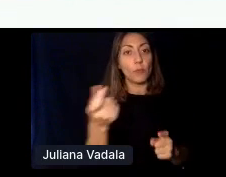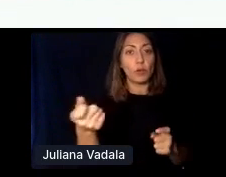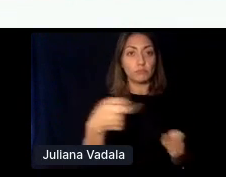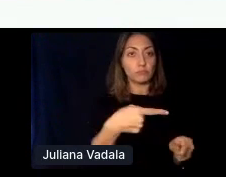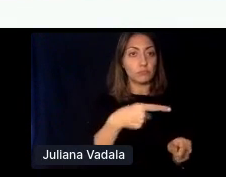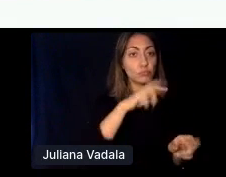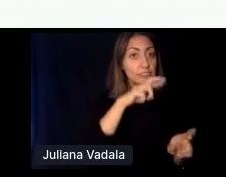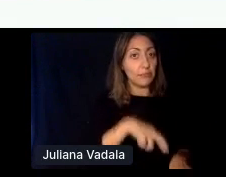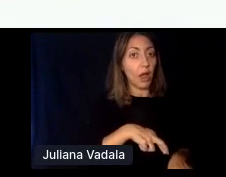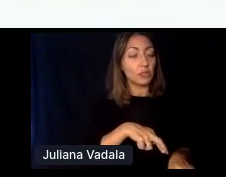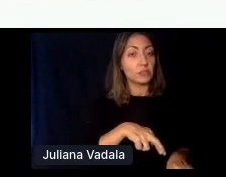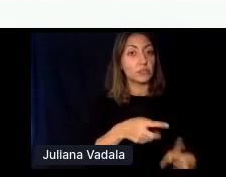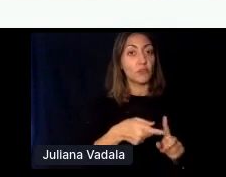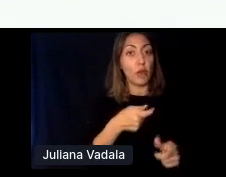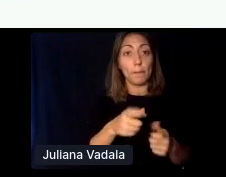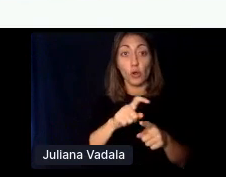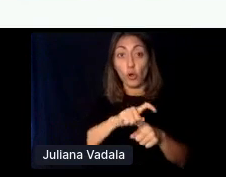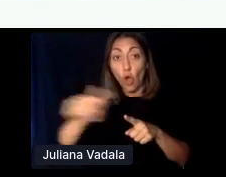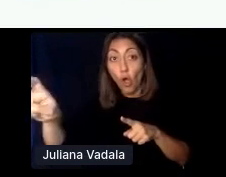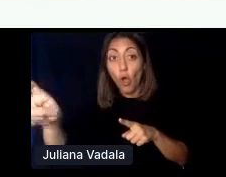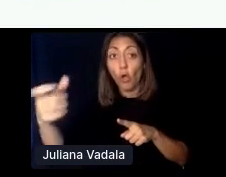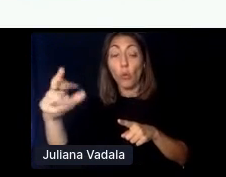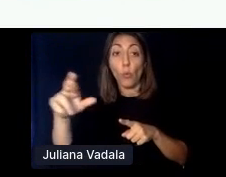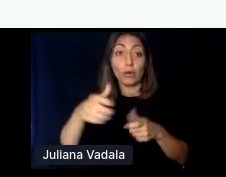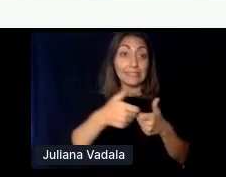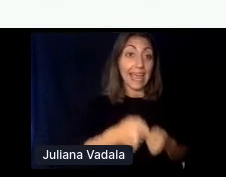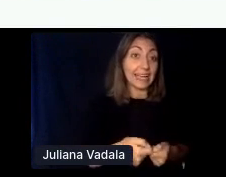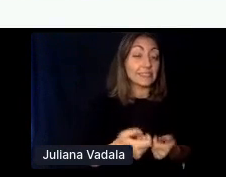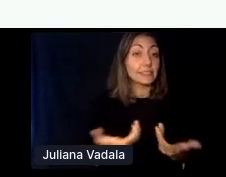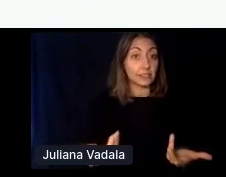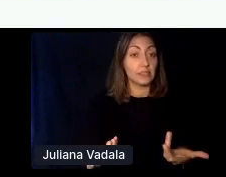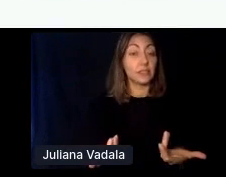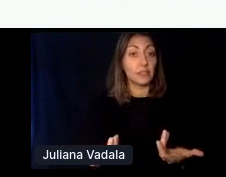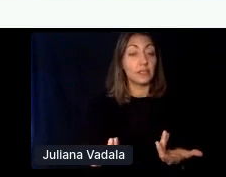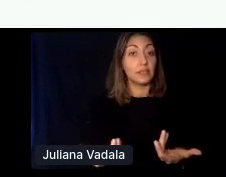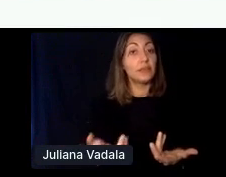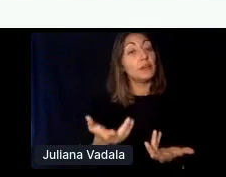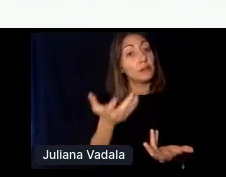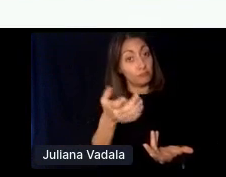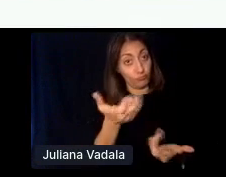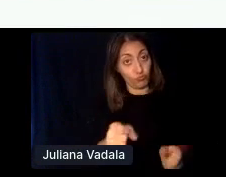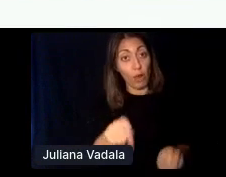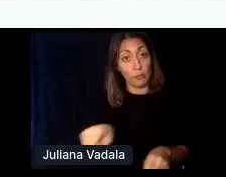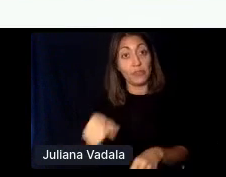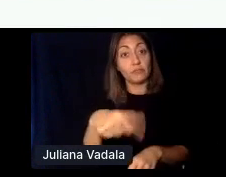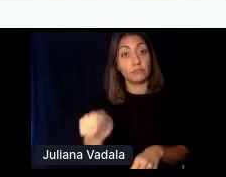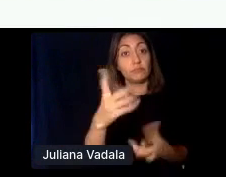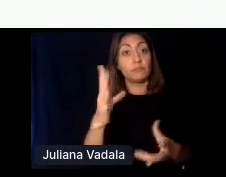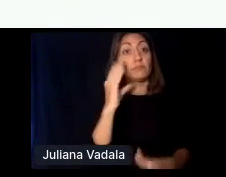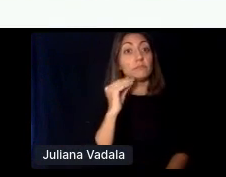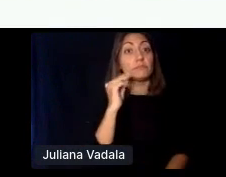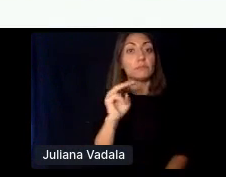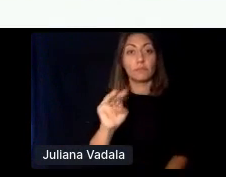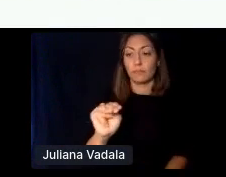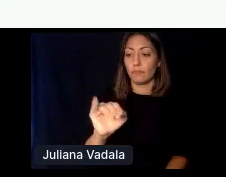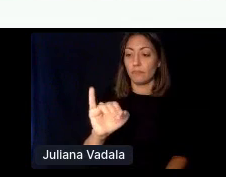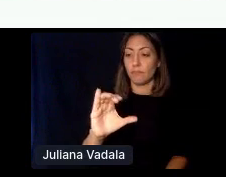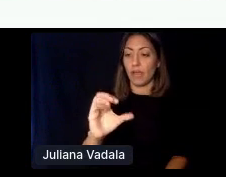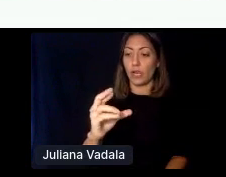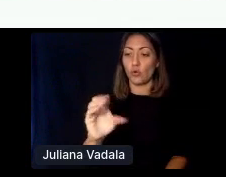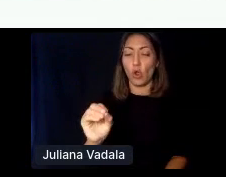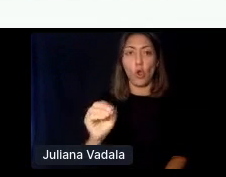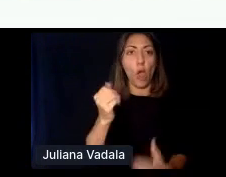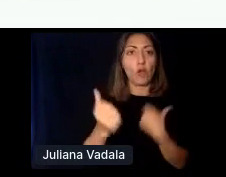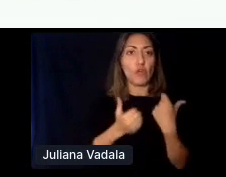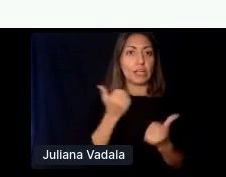to be on the receiving end of this kind of microaggressions in the example scenarios that we laid out. And even thinking